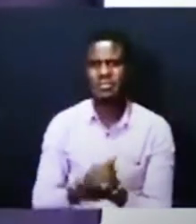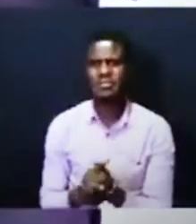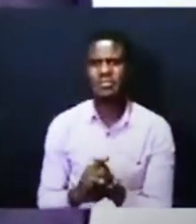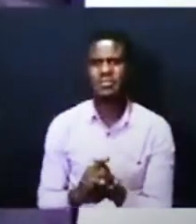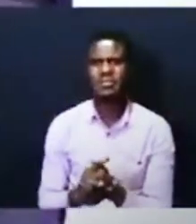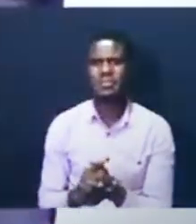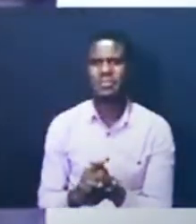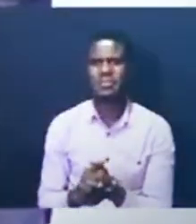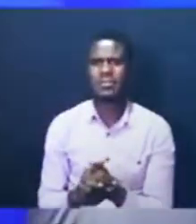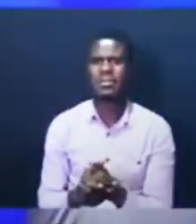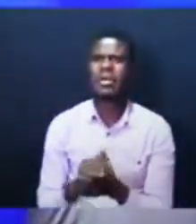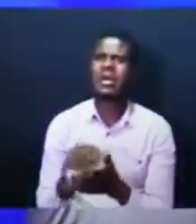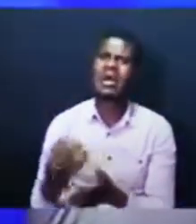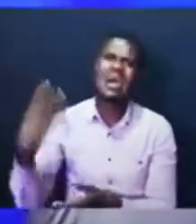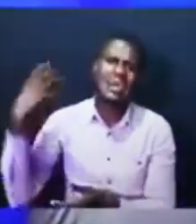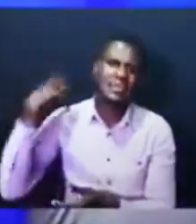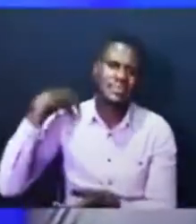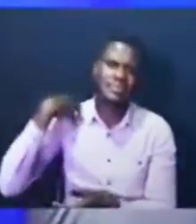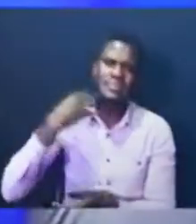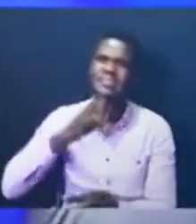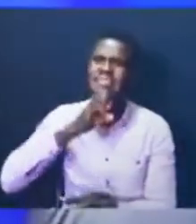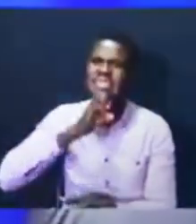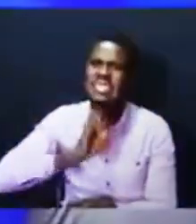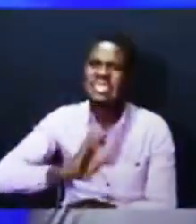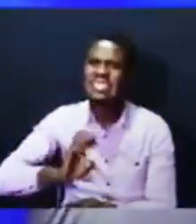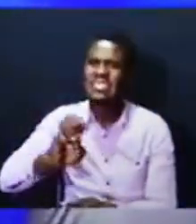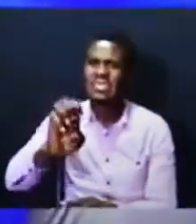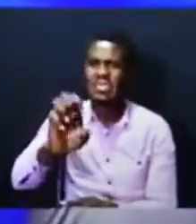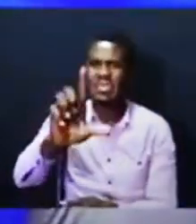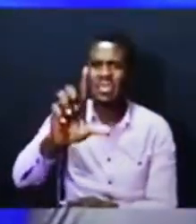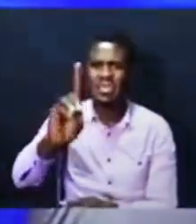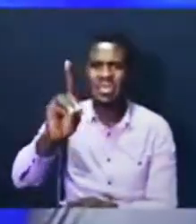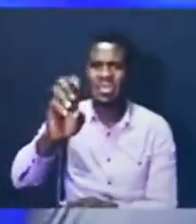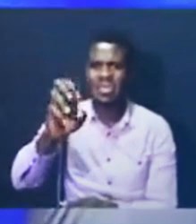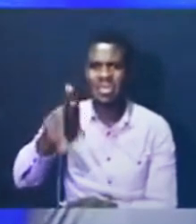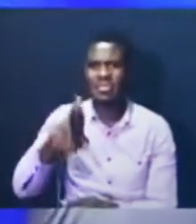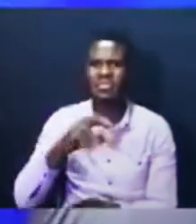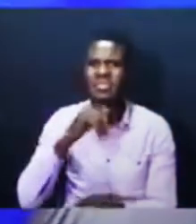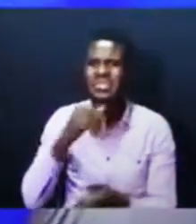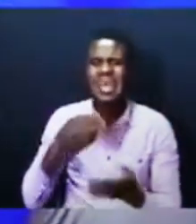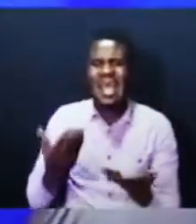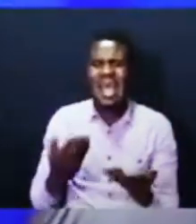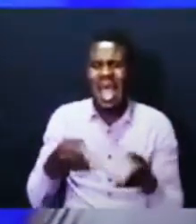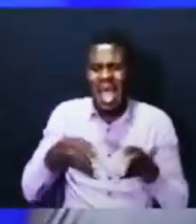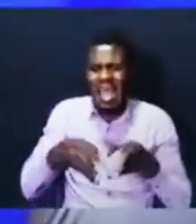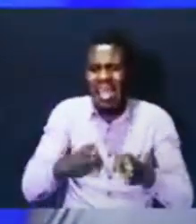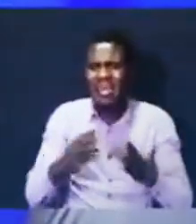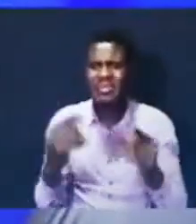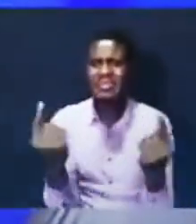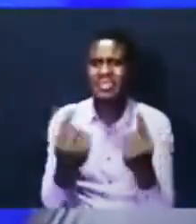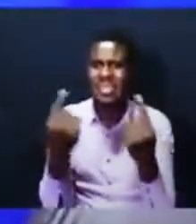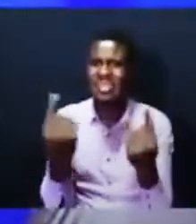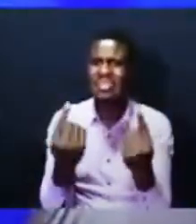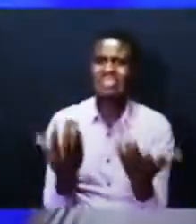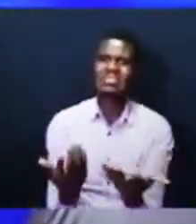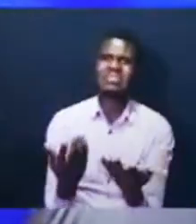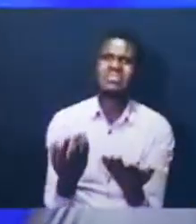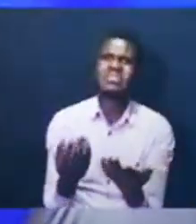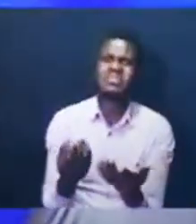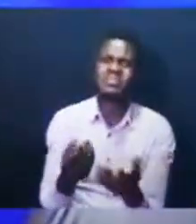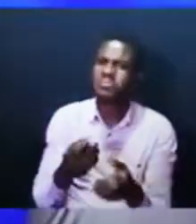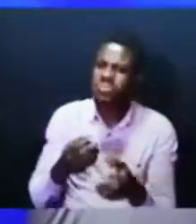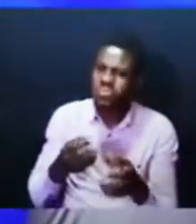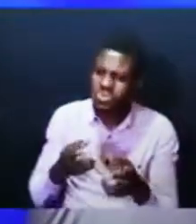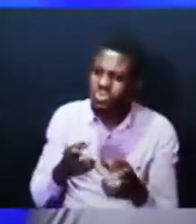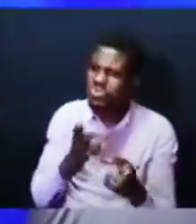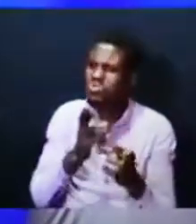Preside here that don't allow sin to rule in your church. Let the Holy Ghost rule instead of sin. Save